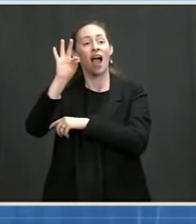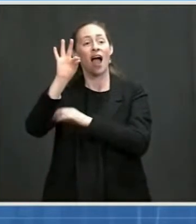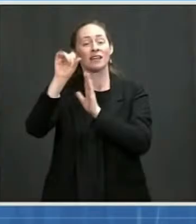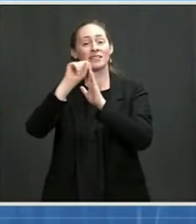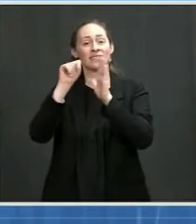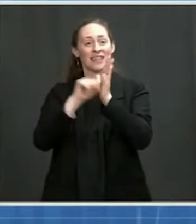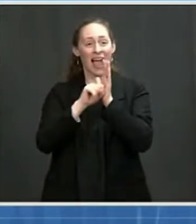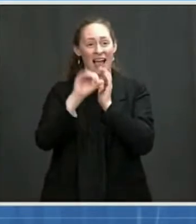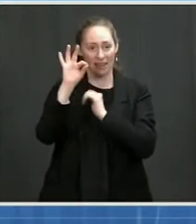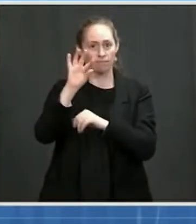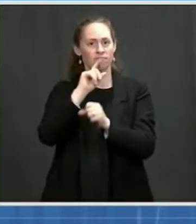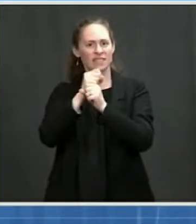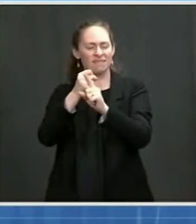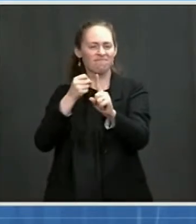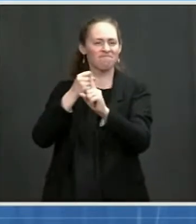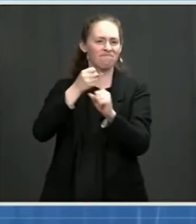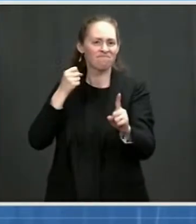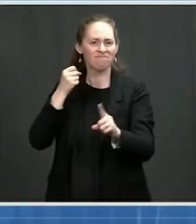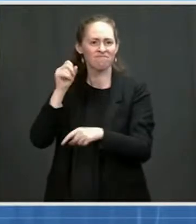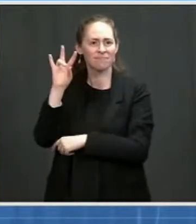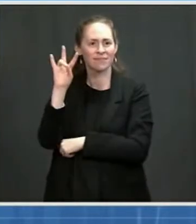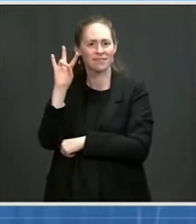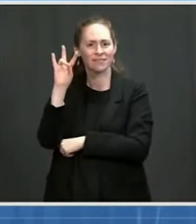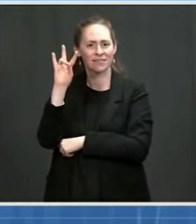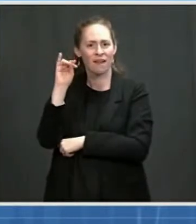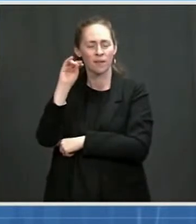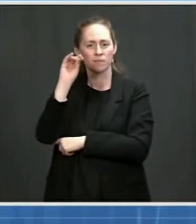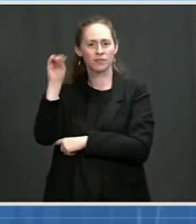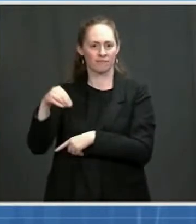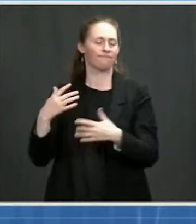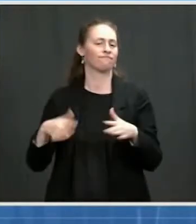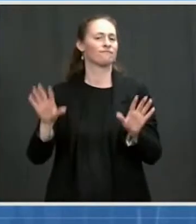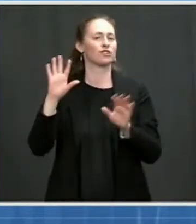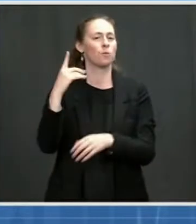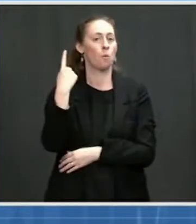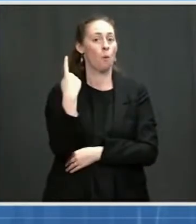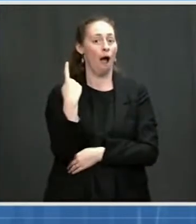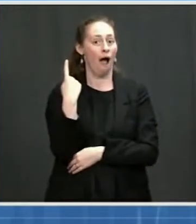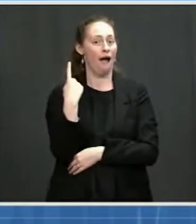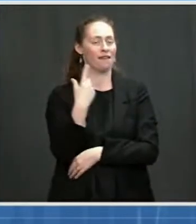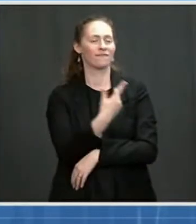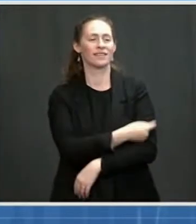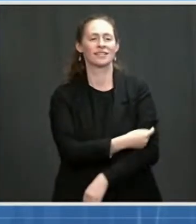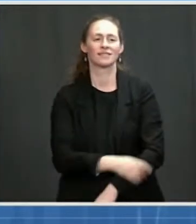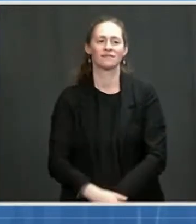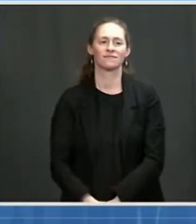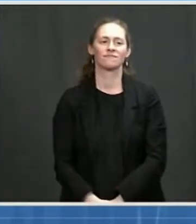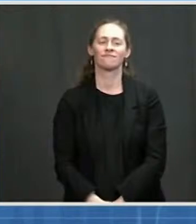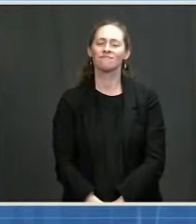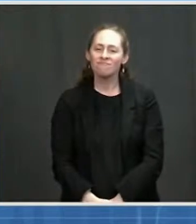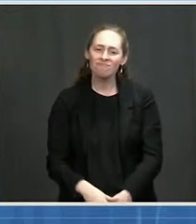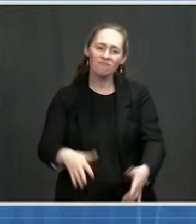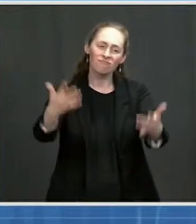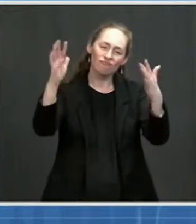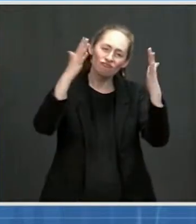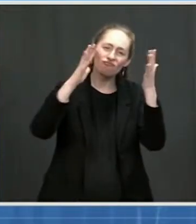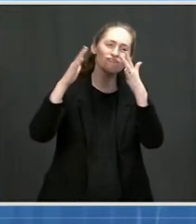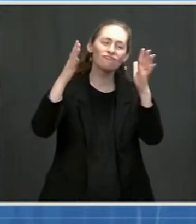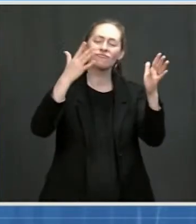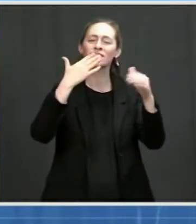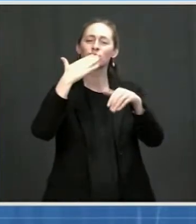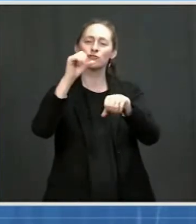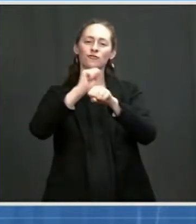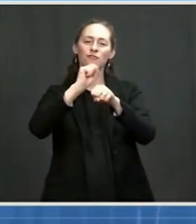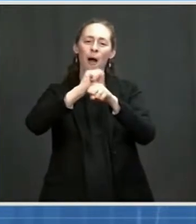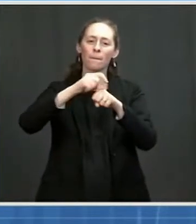70% of adults with at least 1 shot. I really do want to applaud all of their good work and applaud all the people in